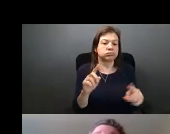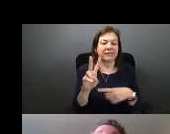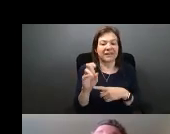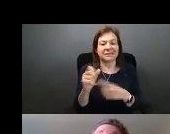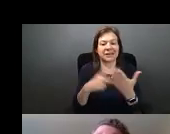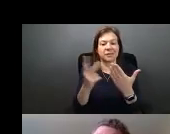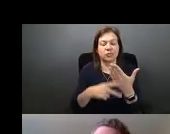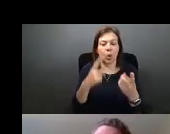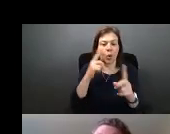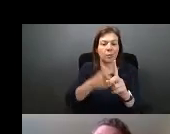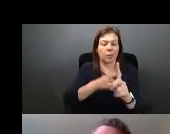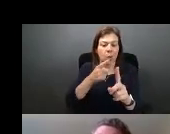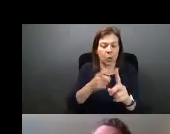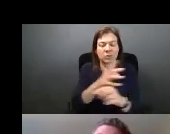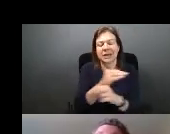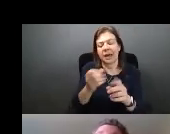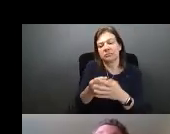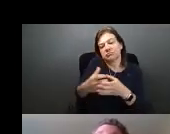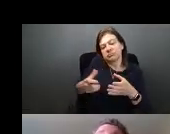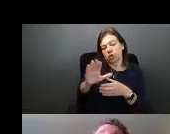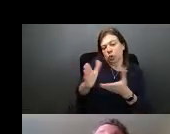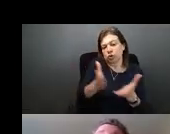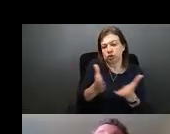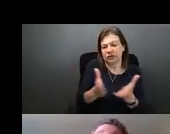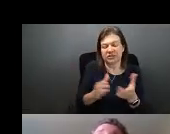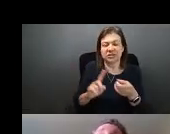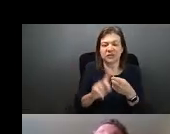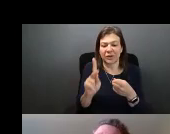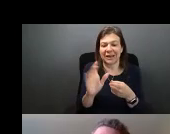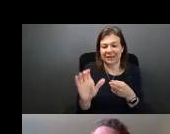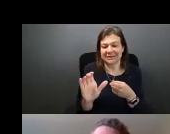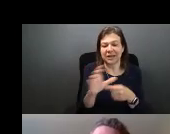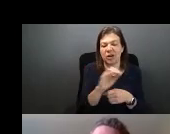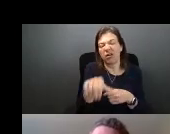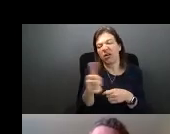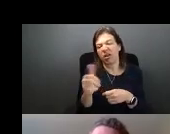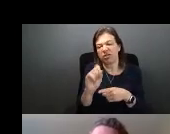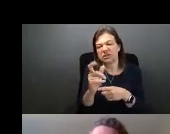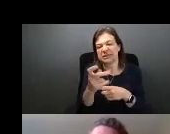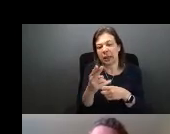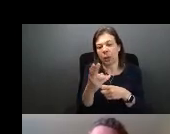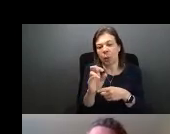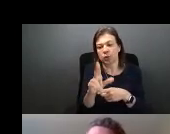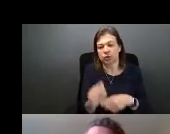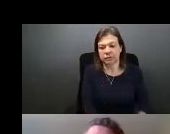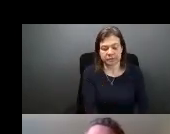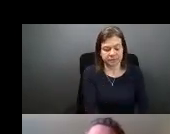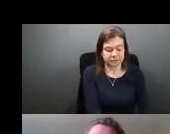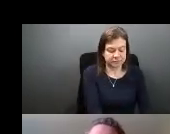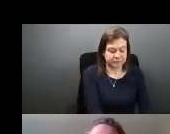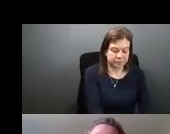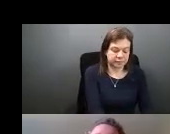goals and expand your services for the Kennedy Center and other stakeholders.